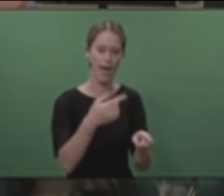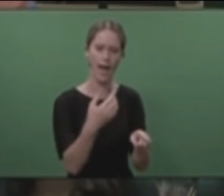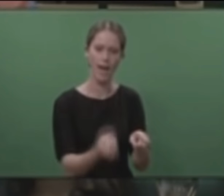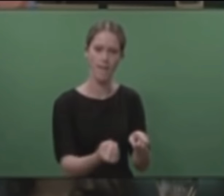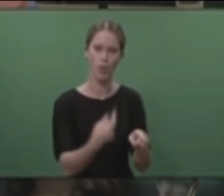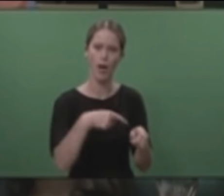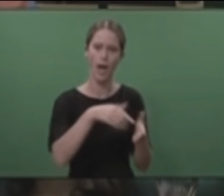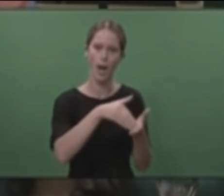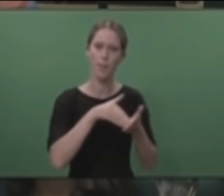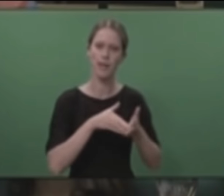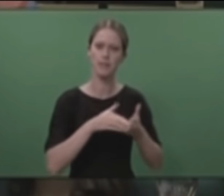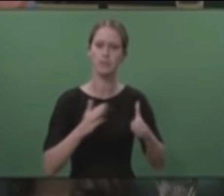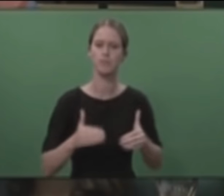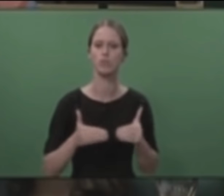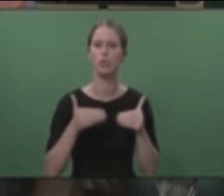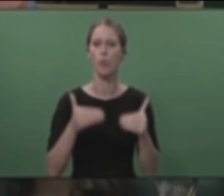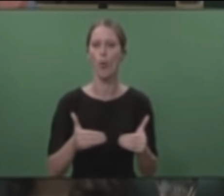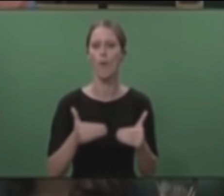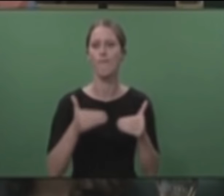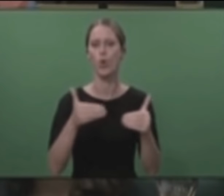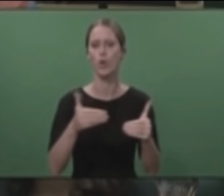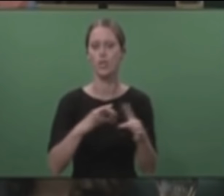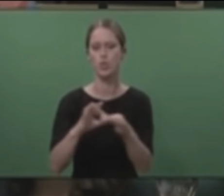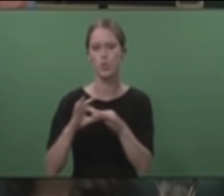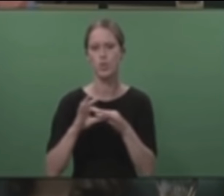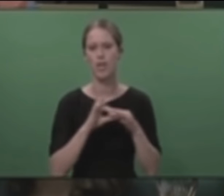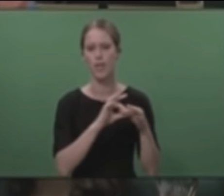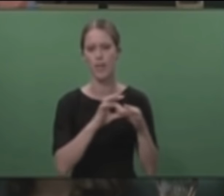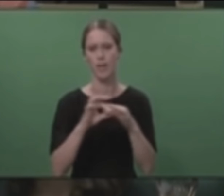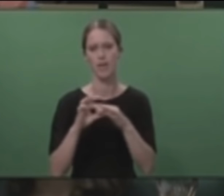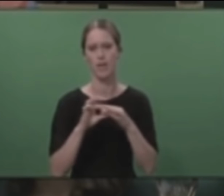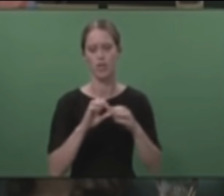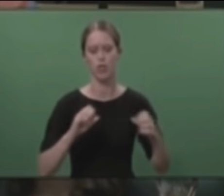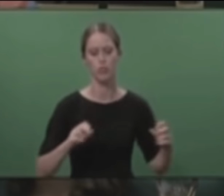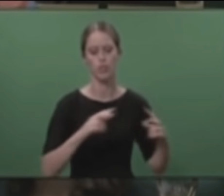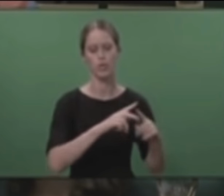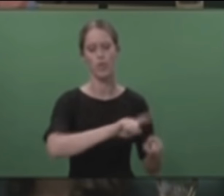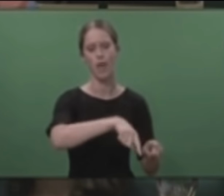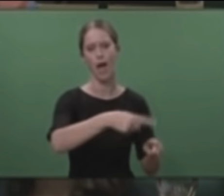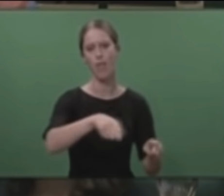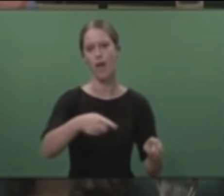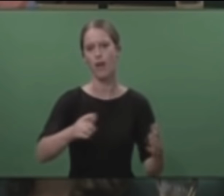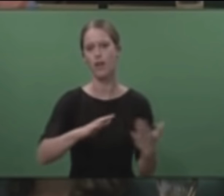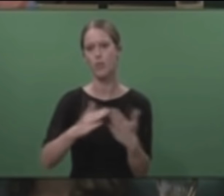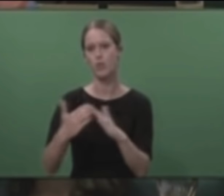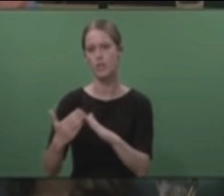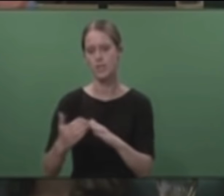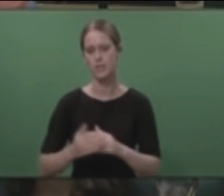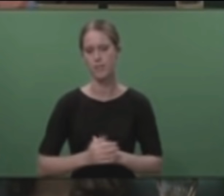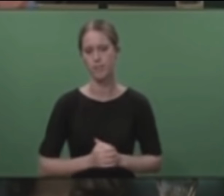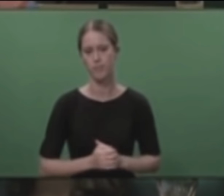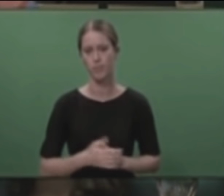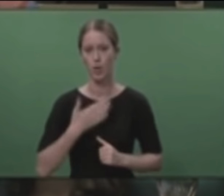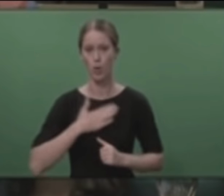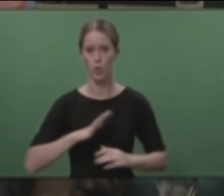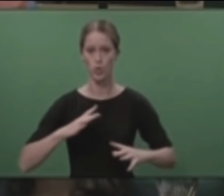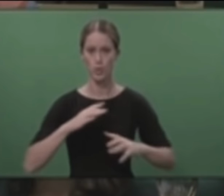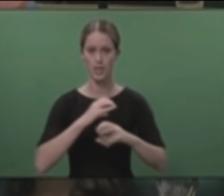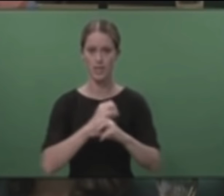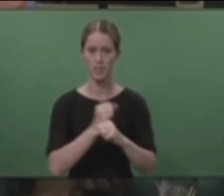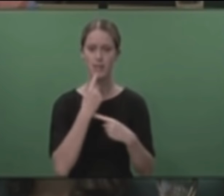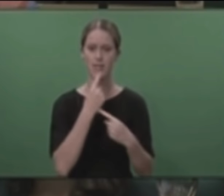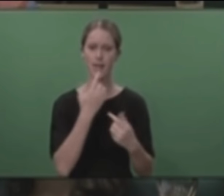taking us forward together in bridging with our communities. I want to end with